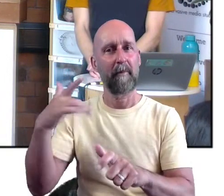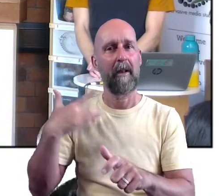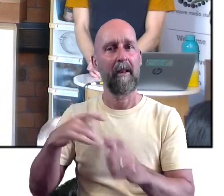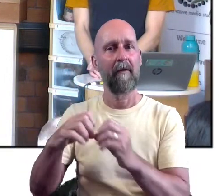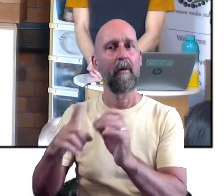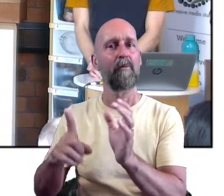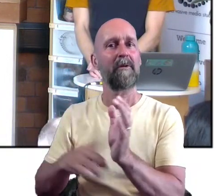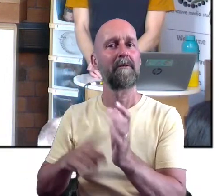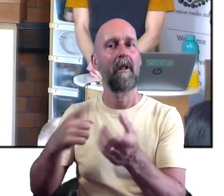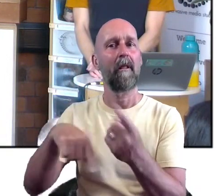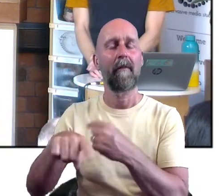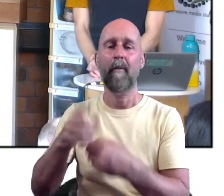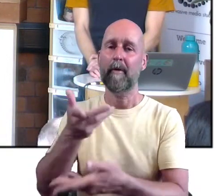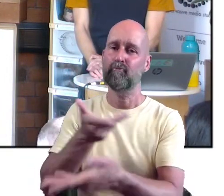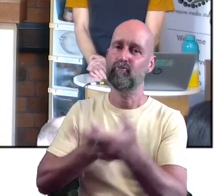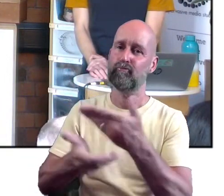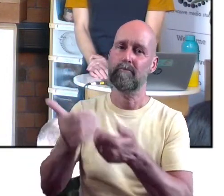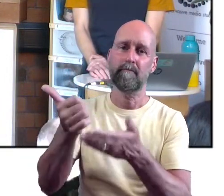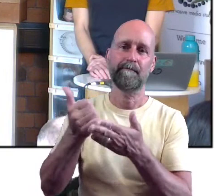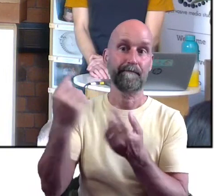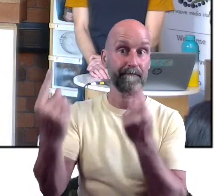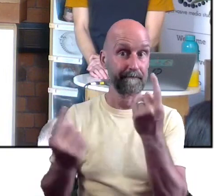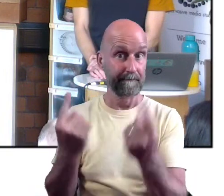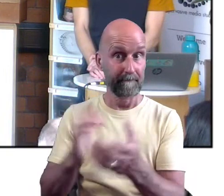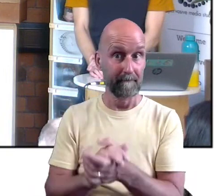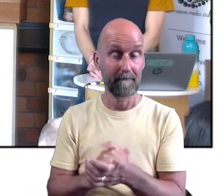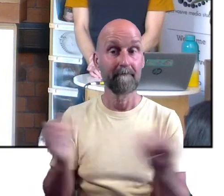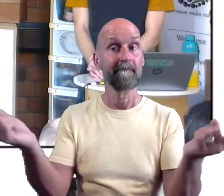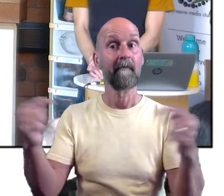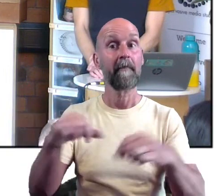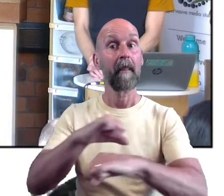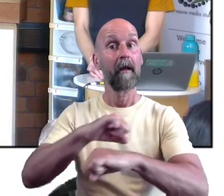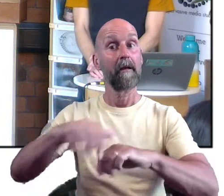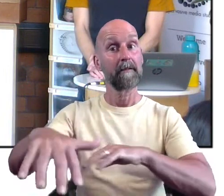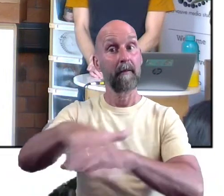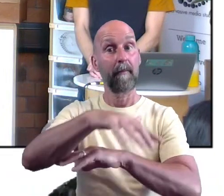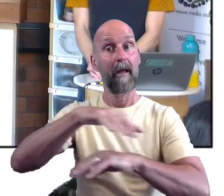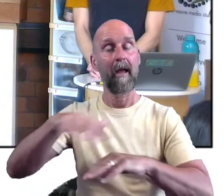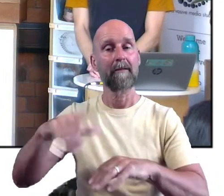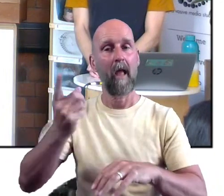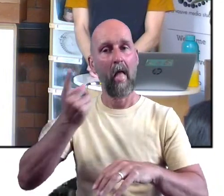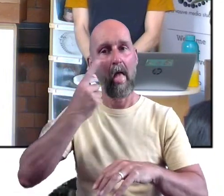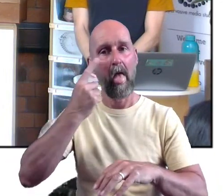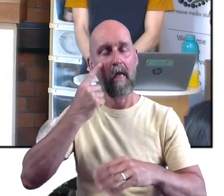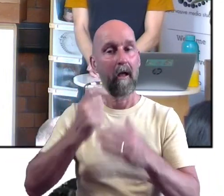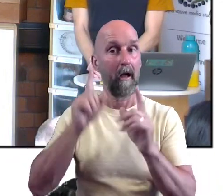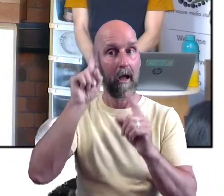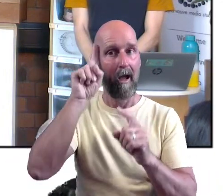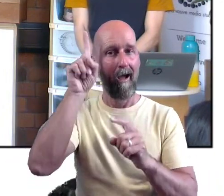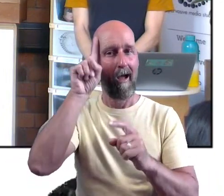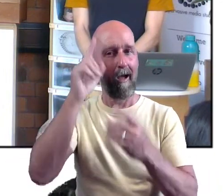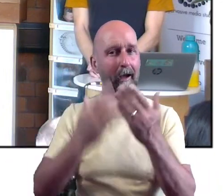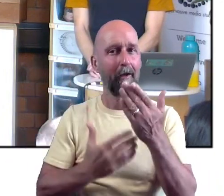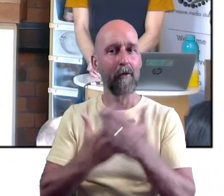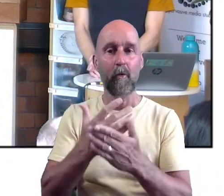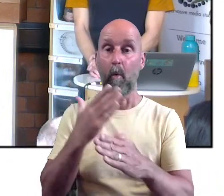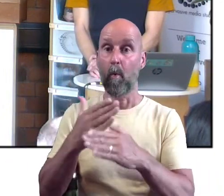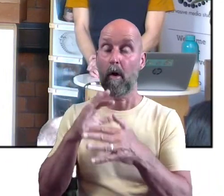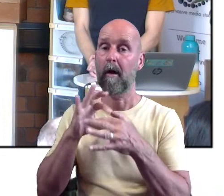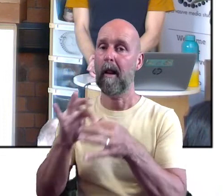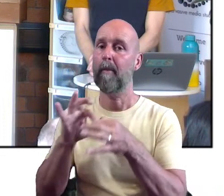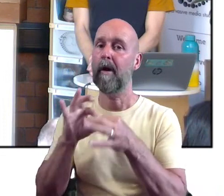mutual exchange. And most of all, we're a space for people to take risks with embryonic ideas and to make time for collaboration.